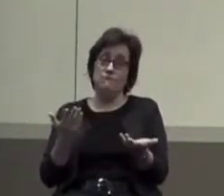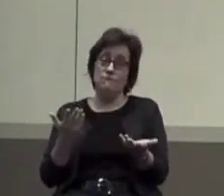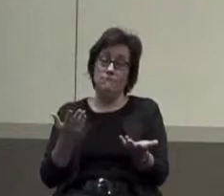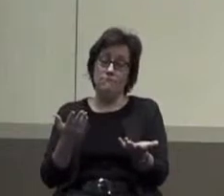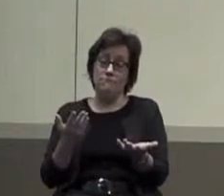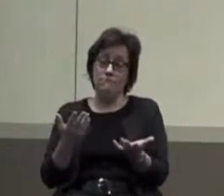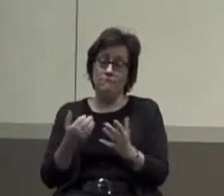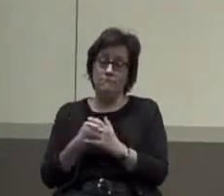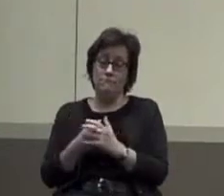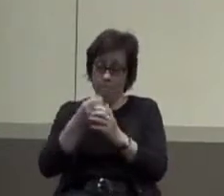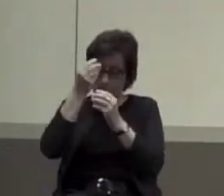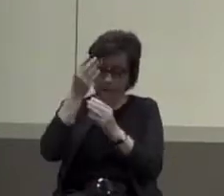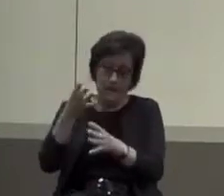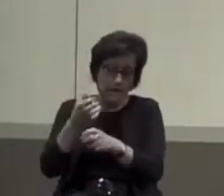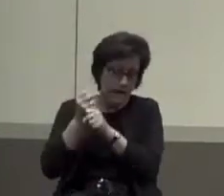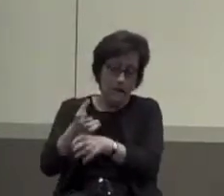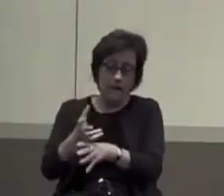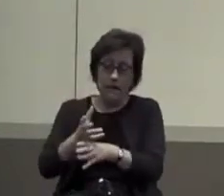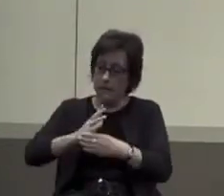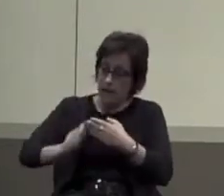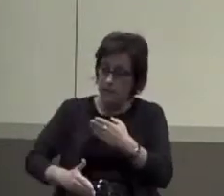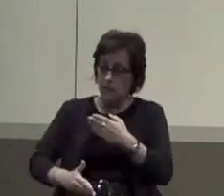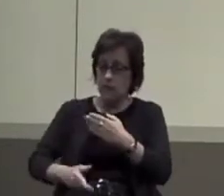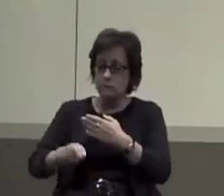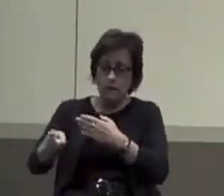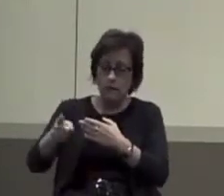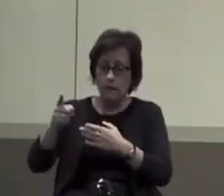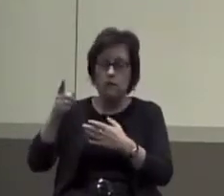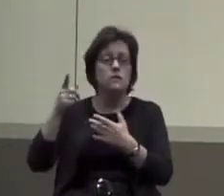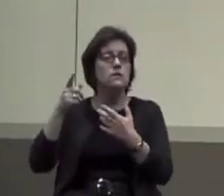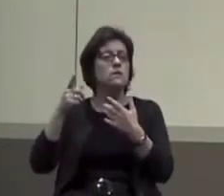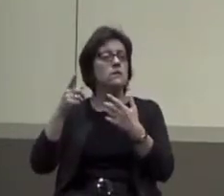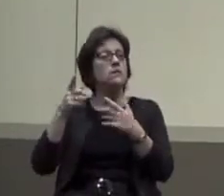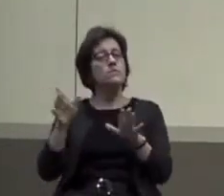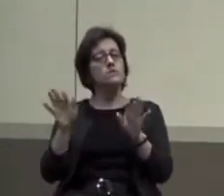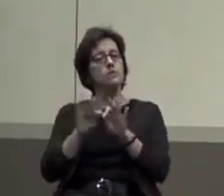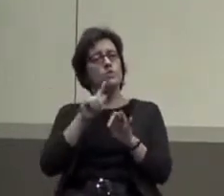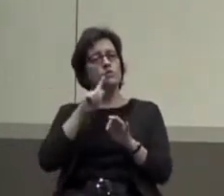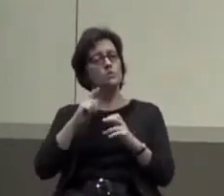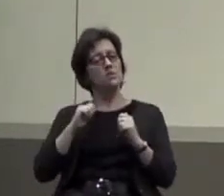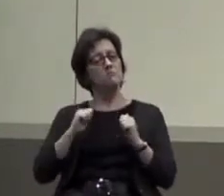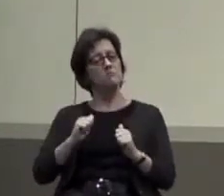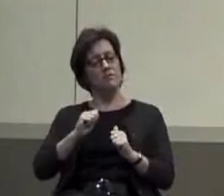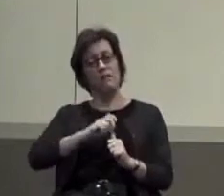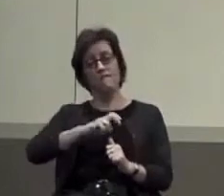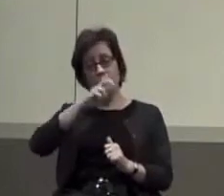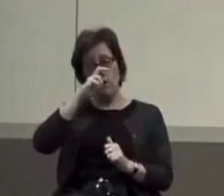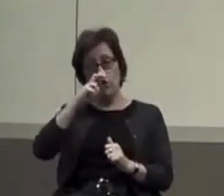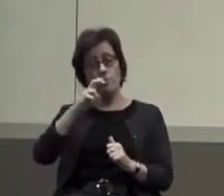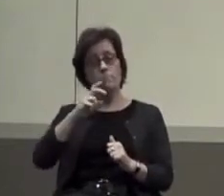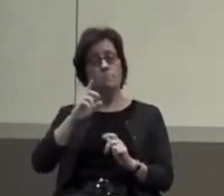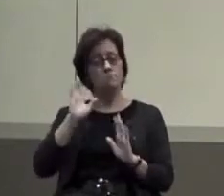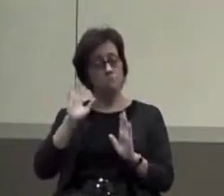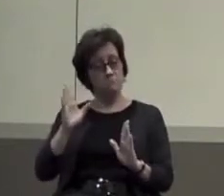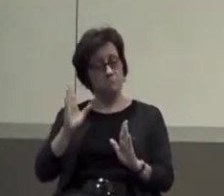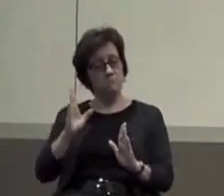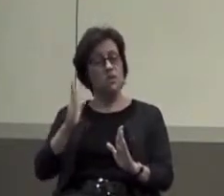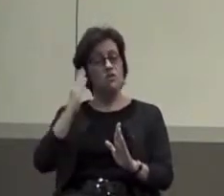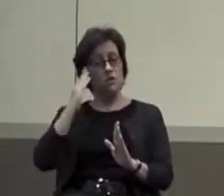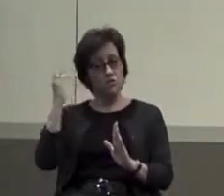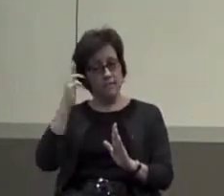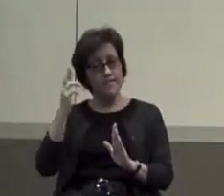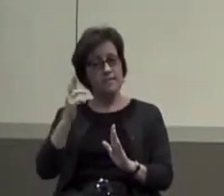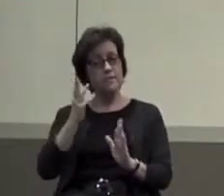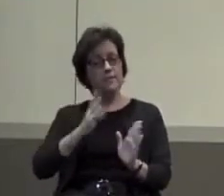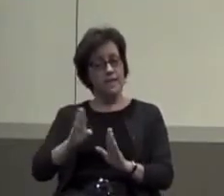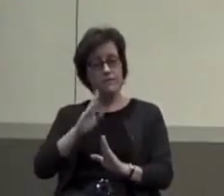let them know what the consequence is going to be. But really, it's important to be very firm and let them know why the behavior is inappropriate and what the consequence is going to